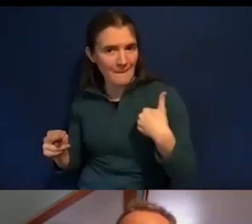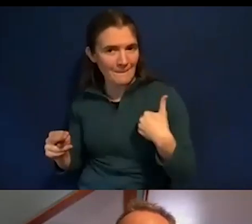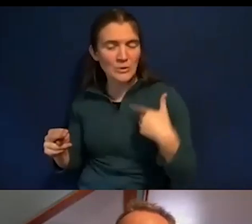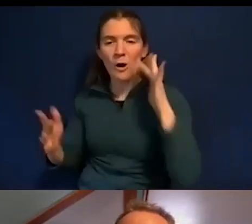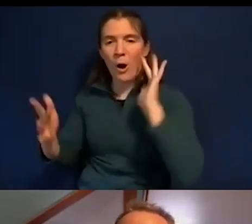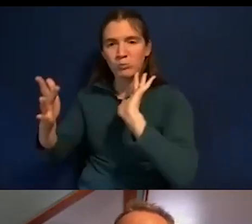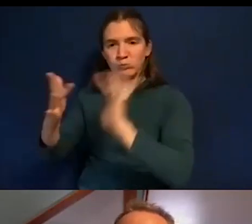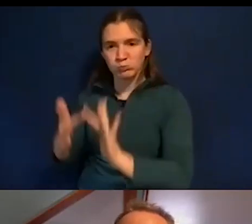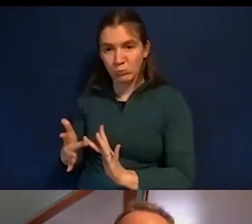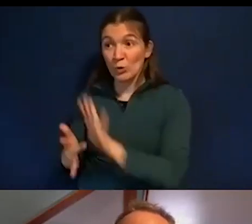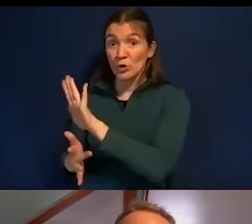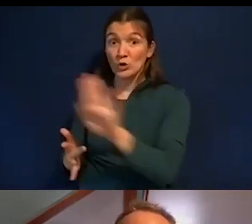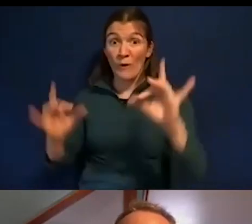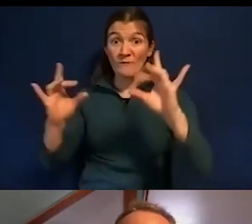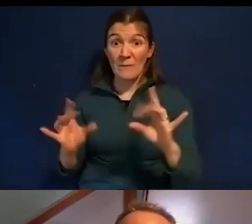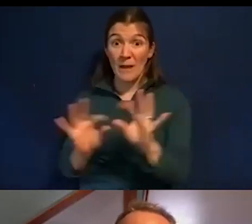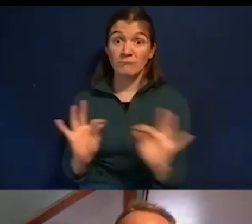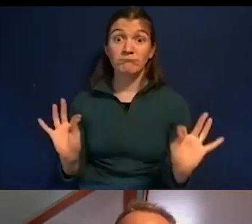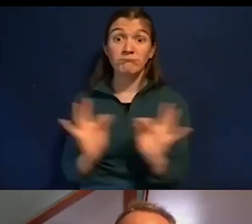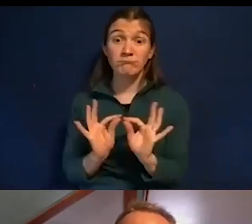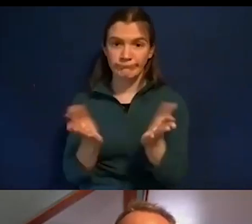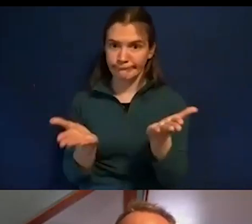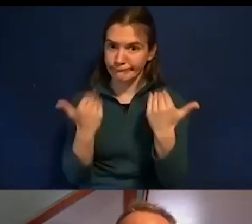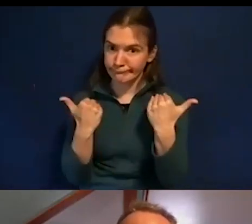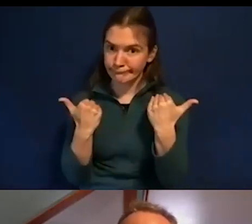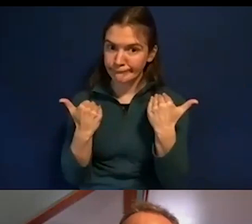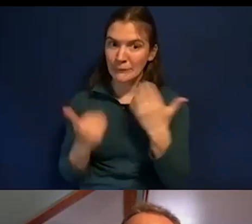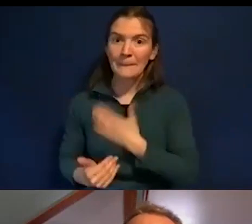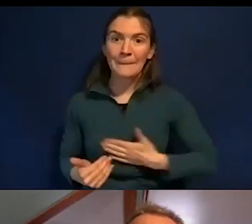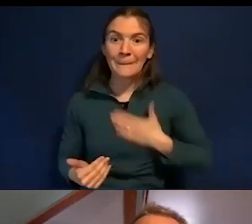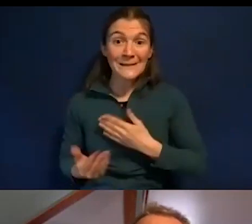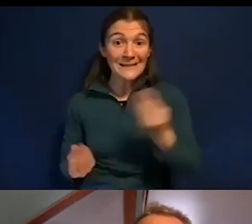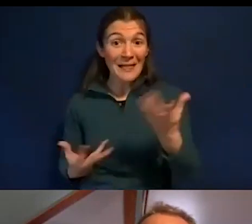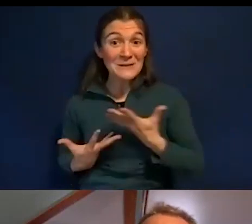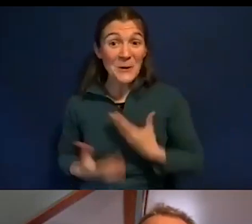Your input is valued and be happy to hear from you.